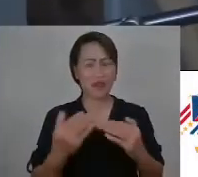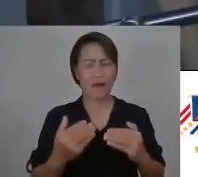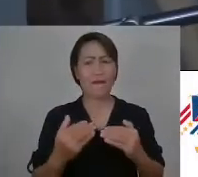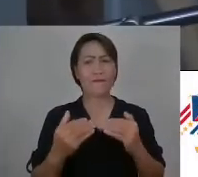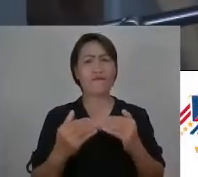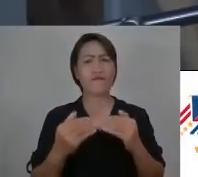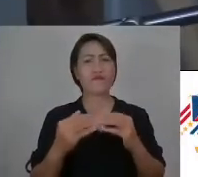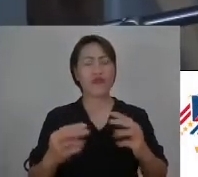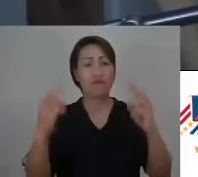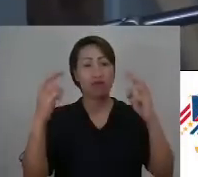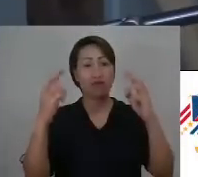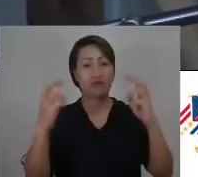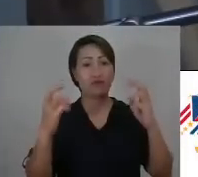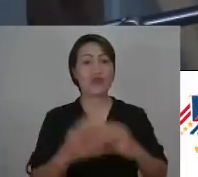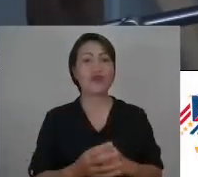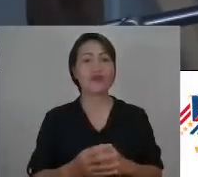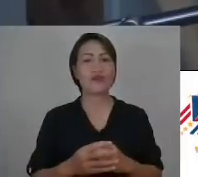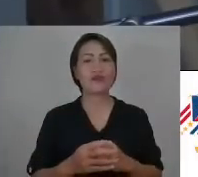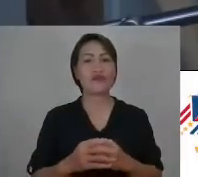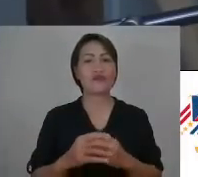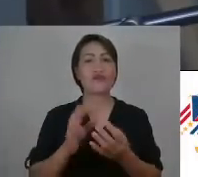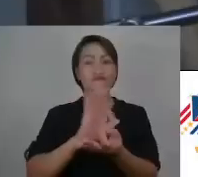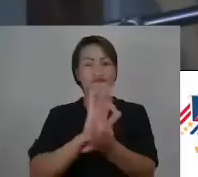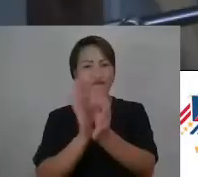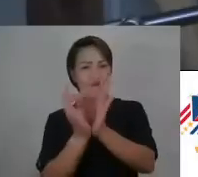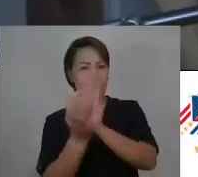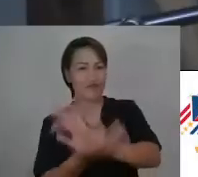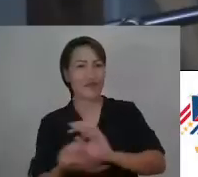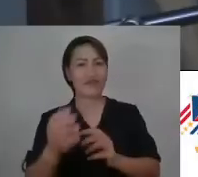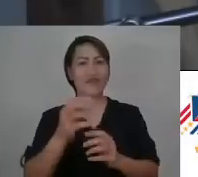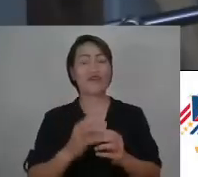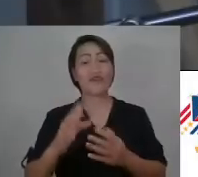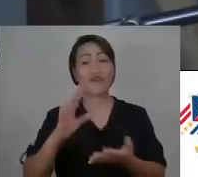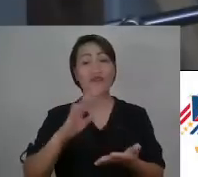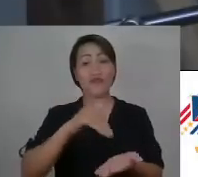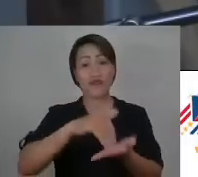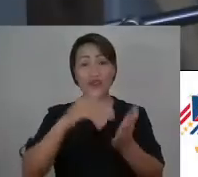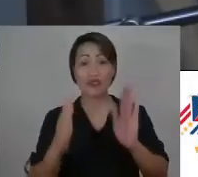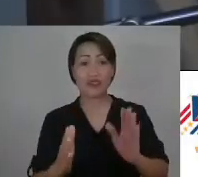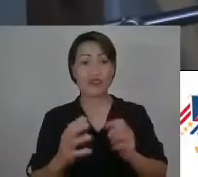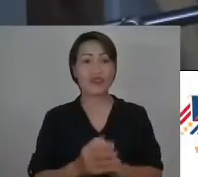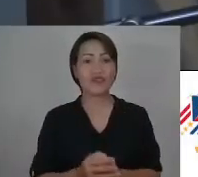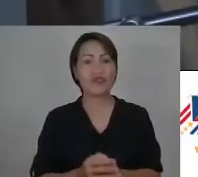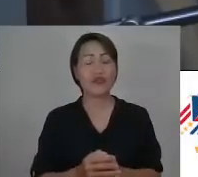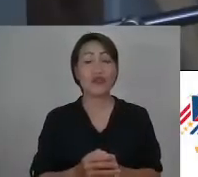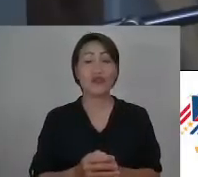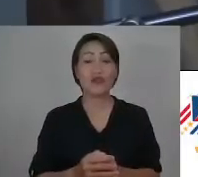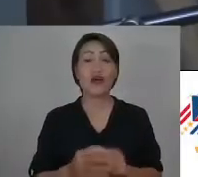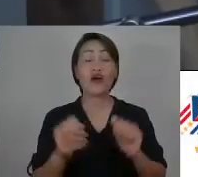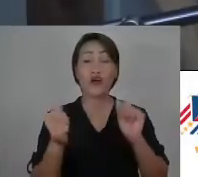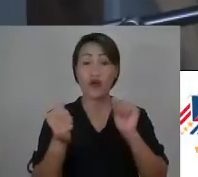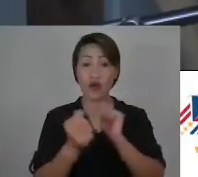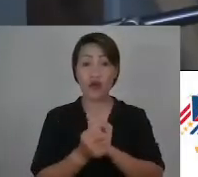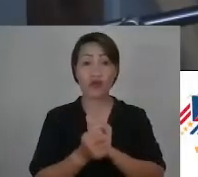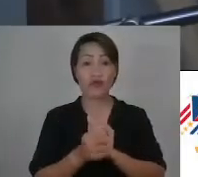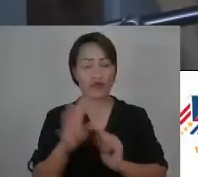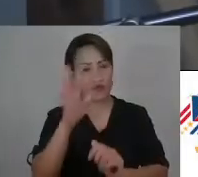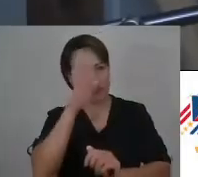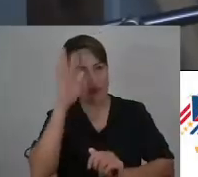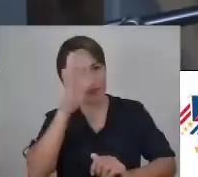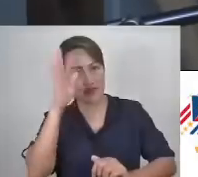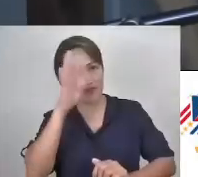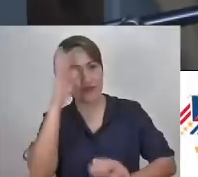of learners to combine their knowledge of science and technology with their inventive skill as